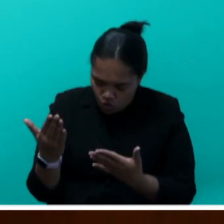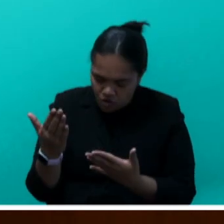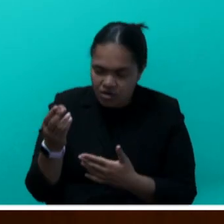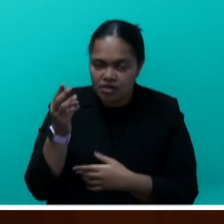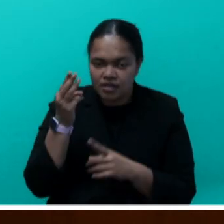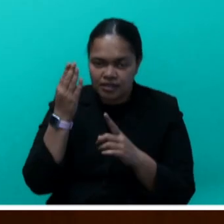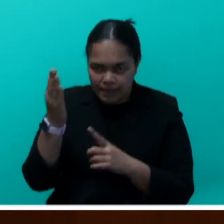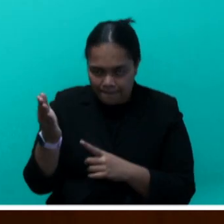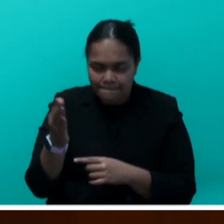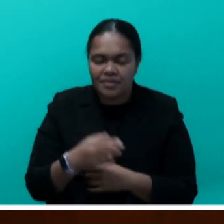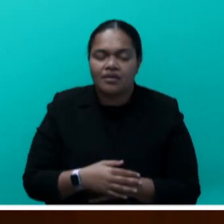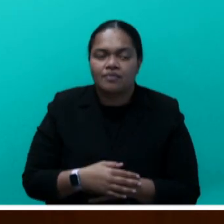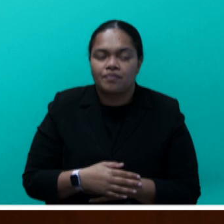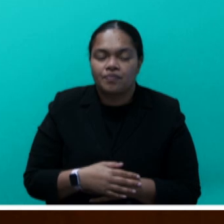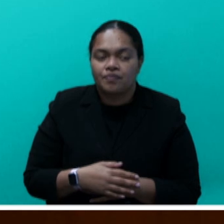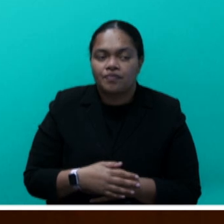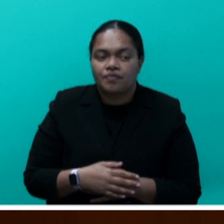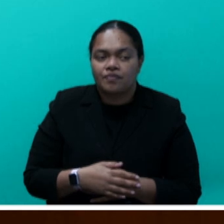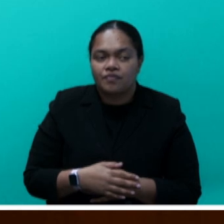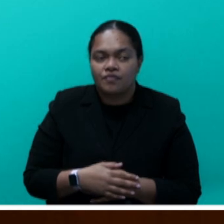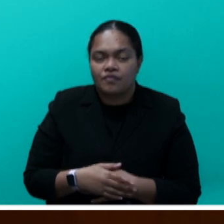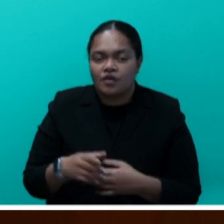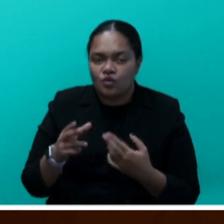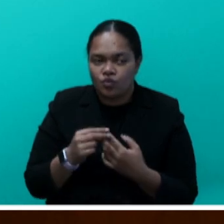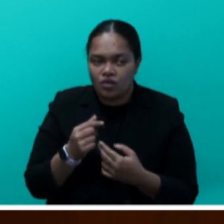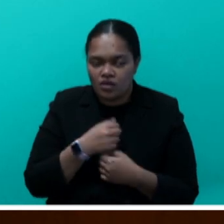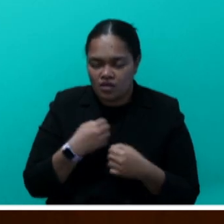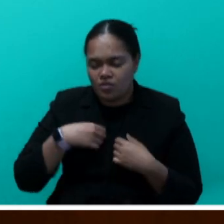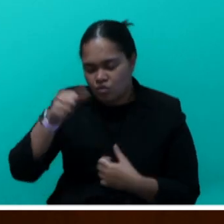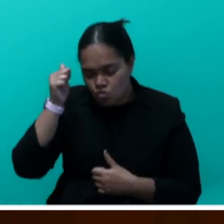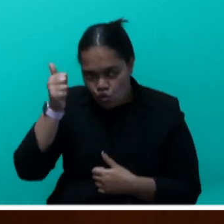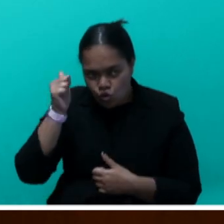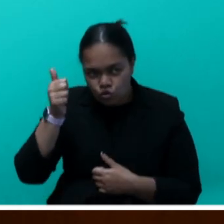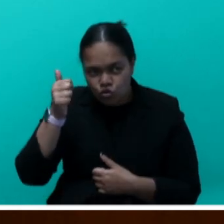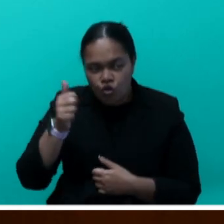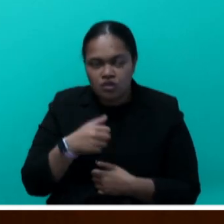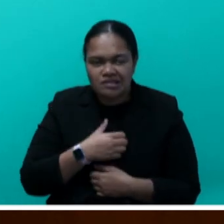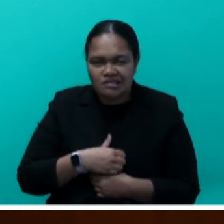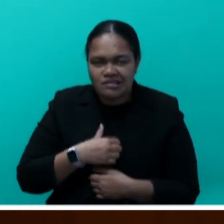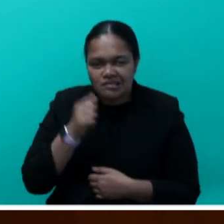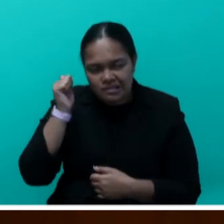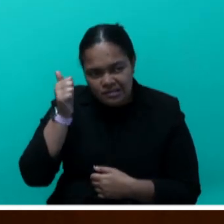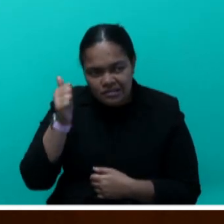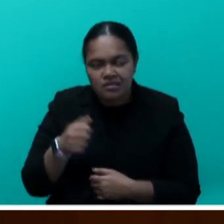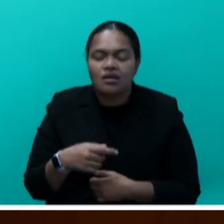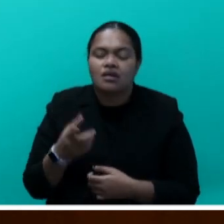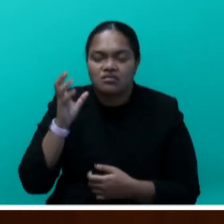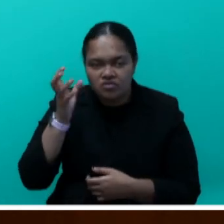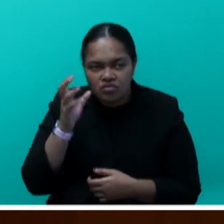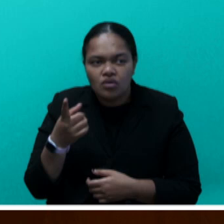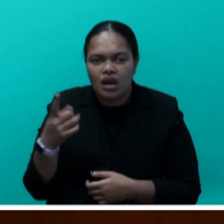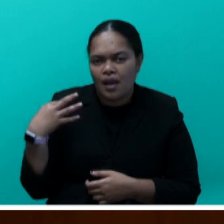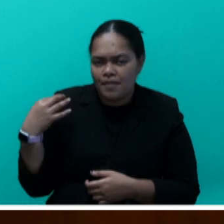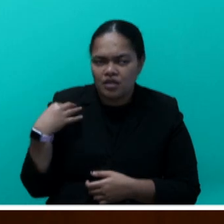with our letter of condolences, and you'll probably be getting an application from the